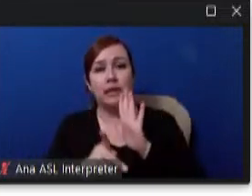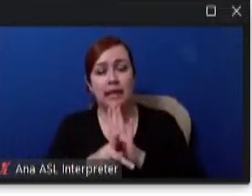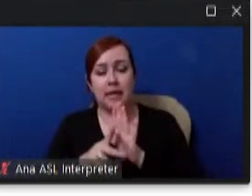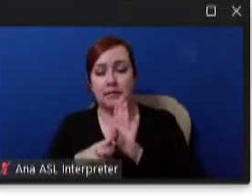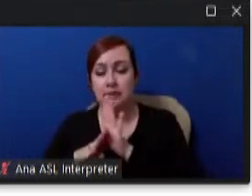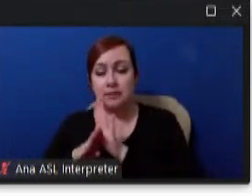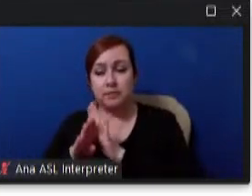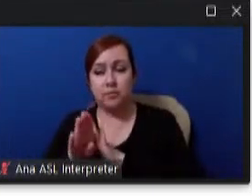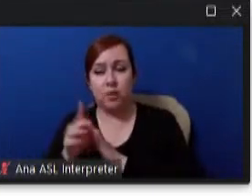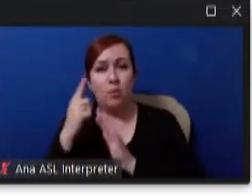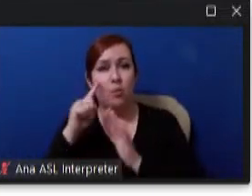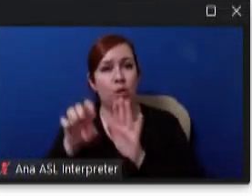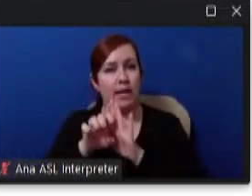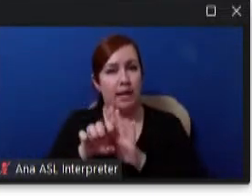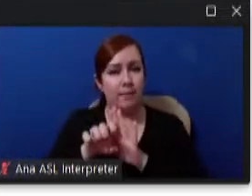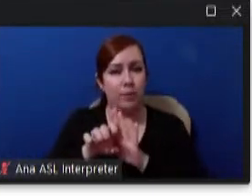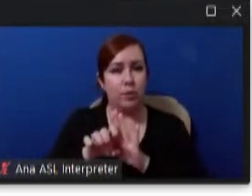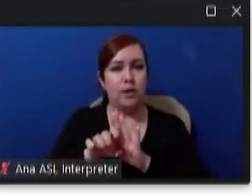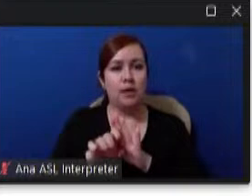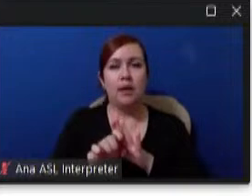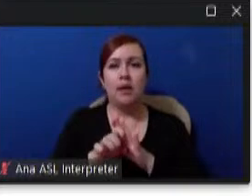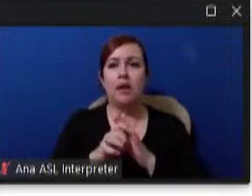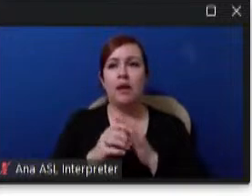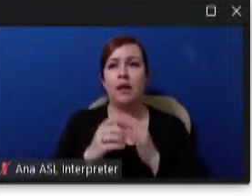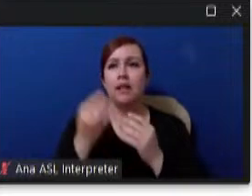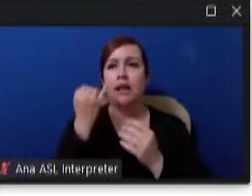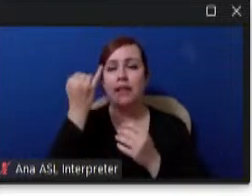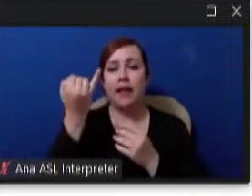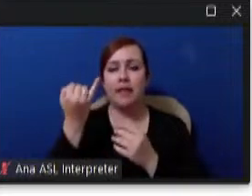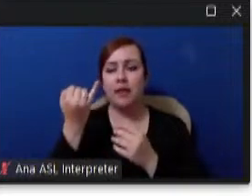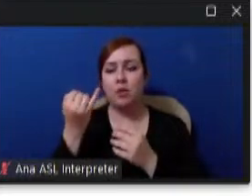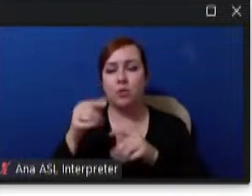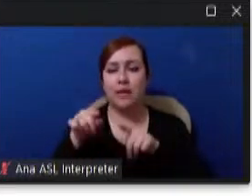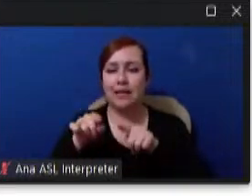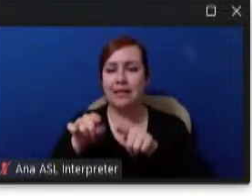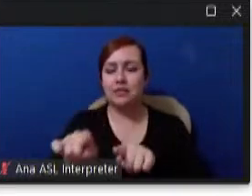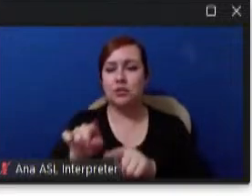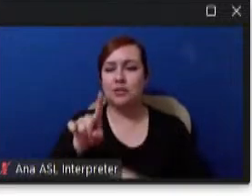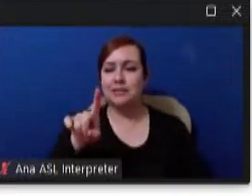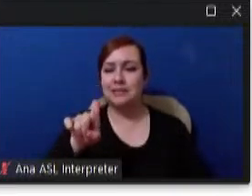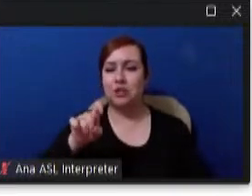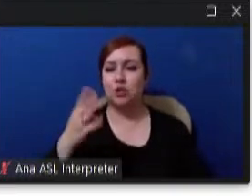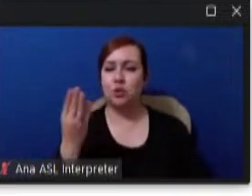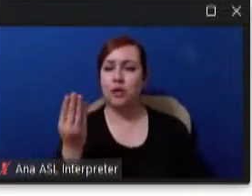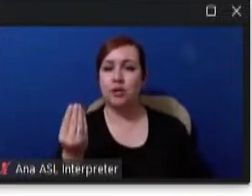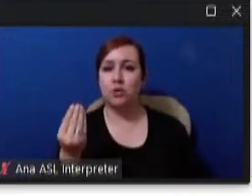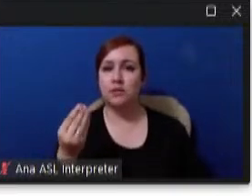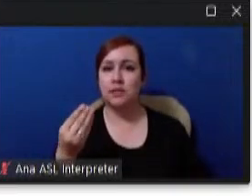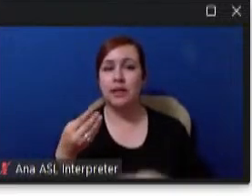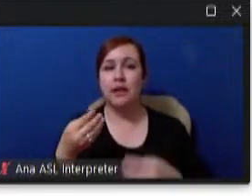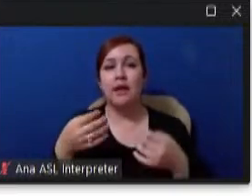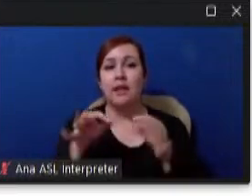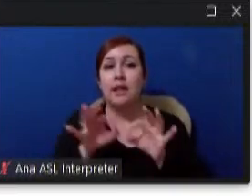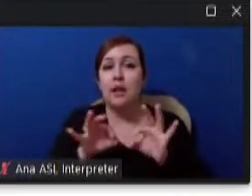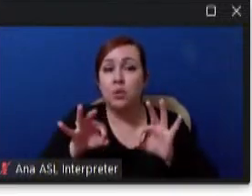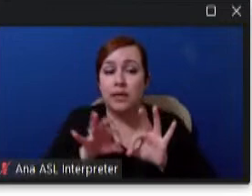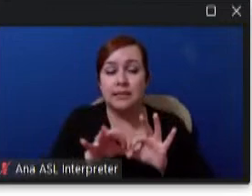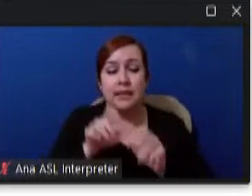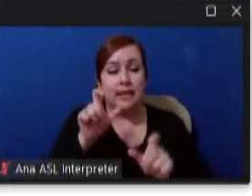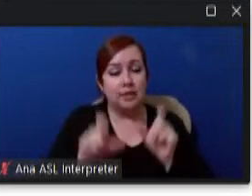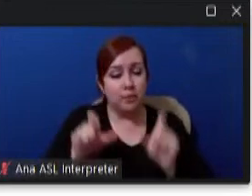policies that are being created now, and this urgent